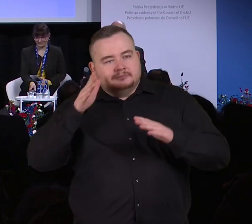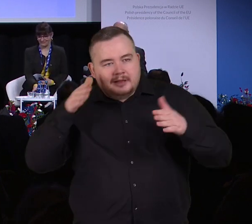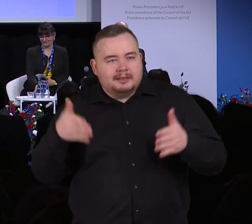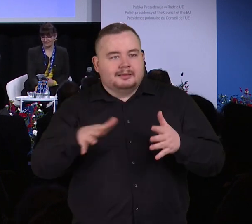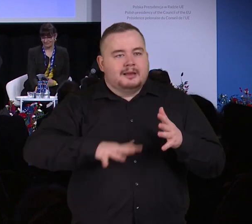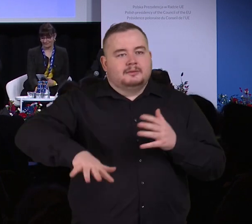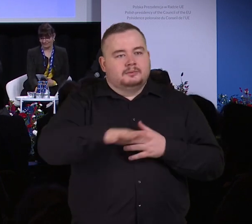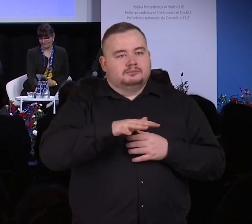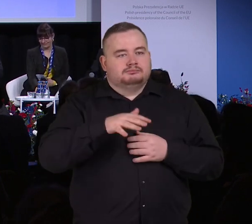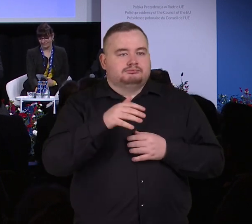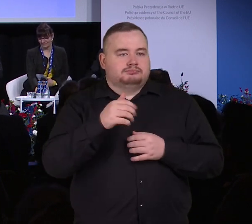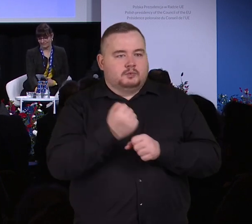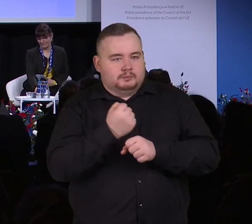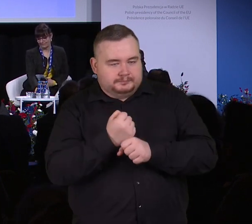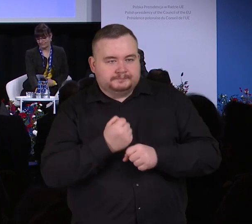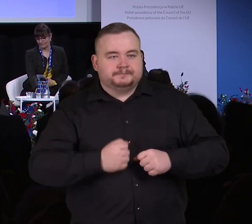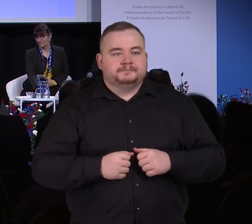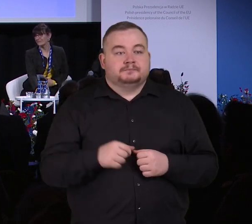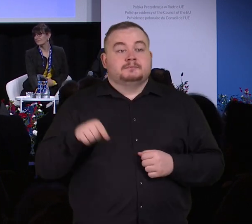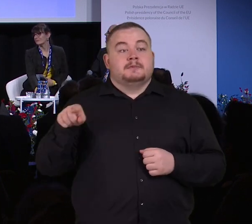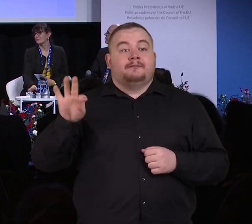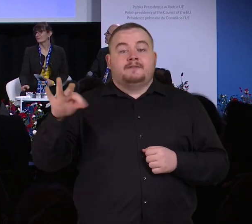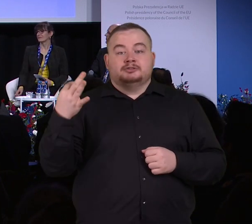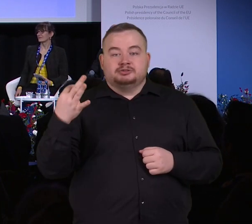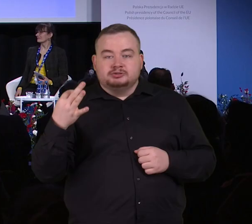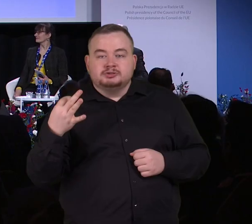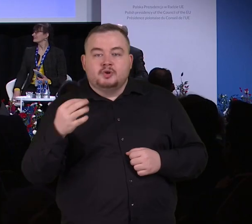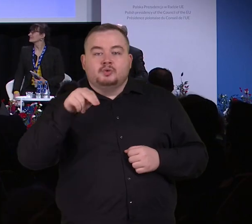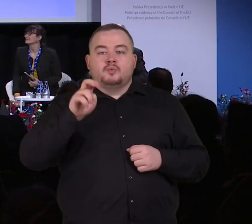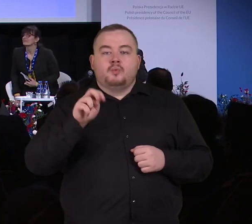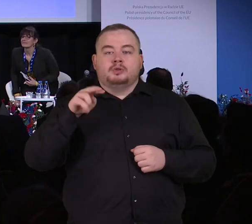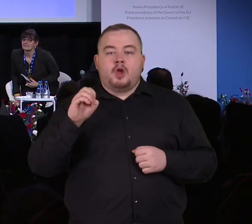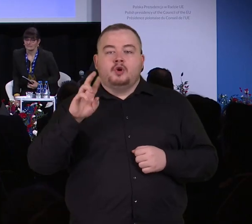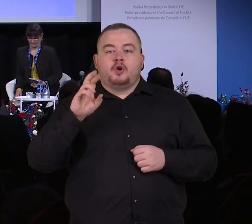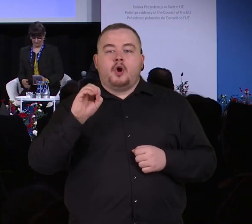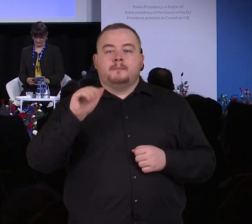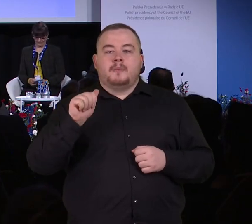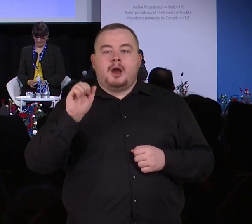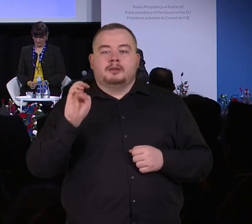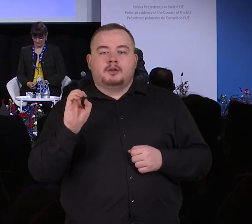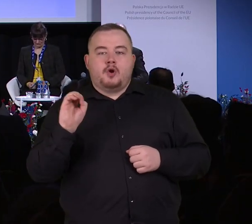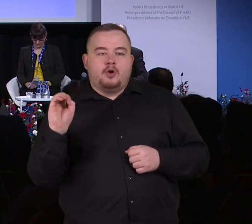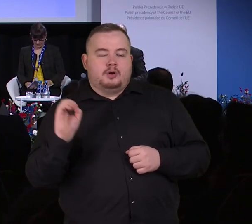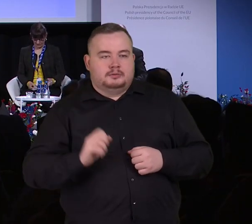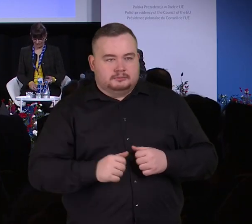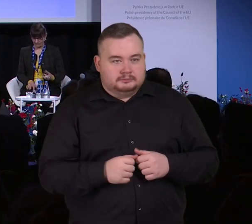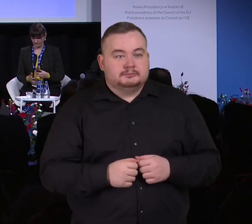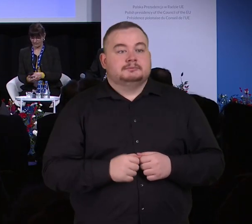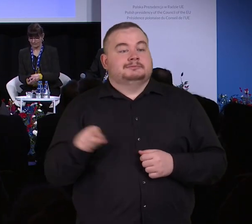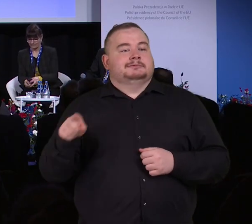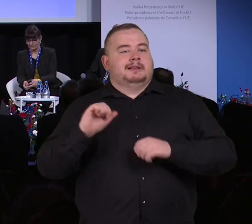Nuno Romao, pronounce it well, or? Okay, thanks. Director of Regional Policy Unit, Cohesion and Development Agency,